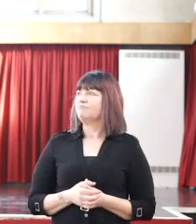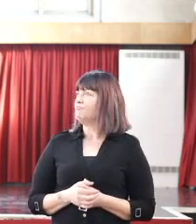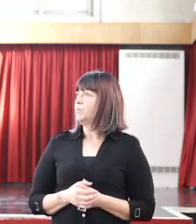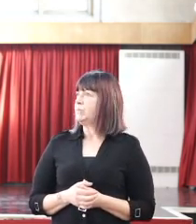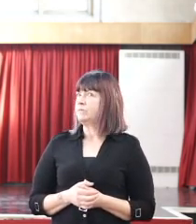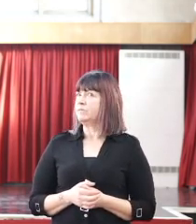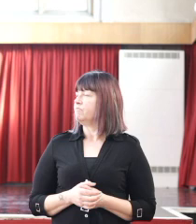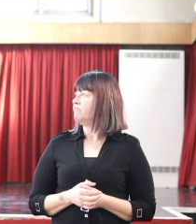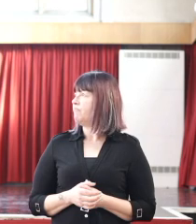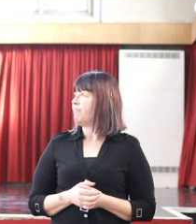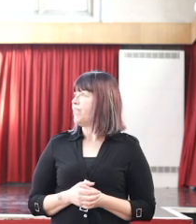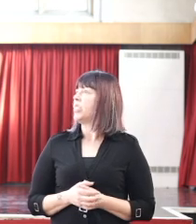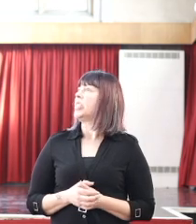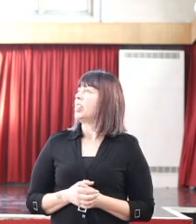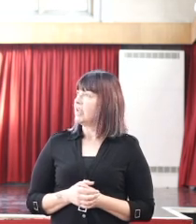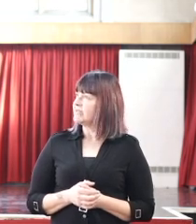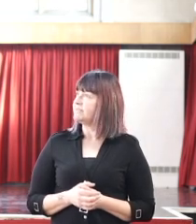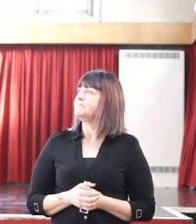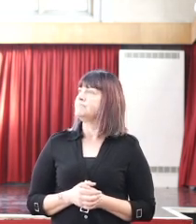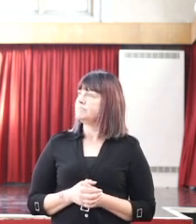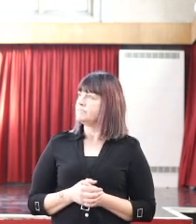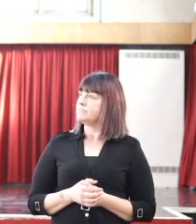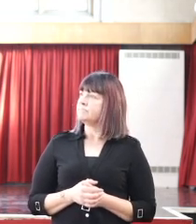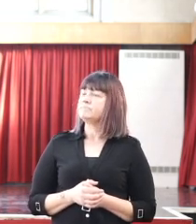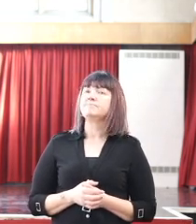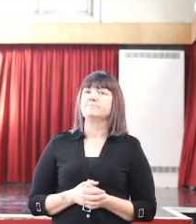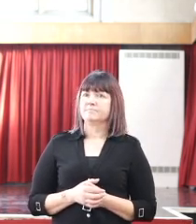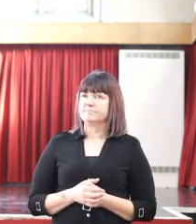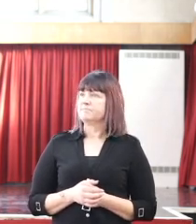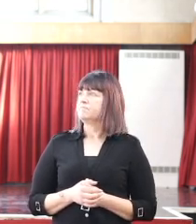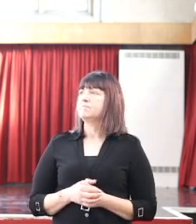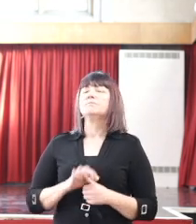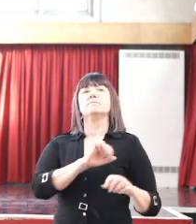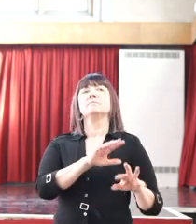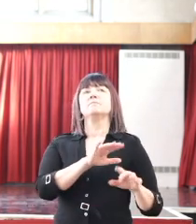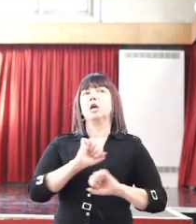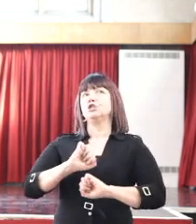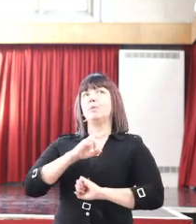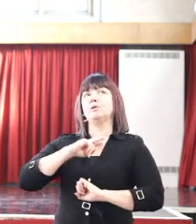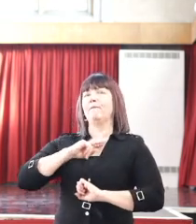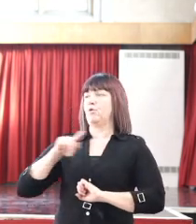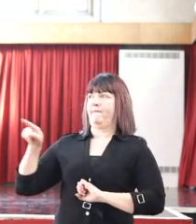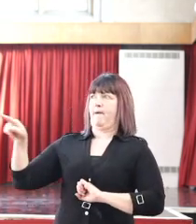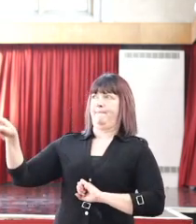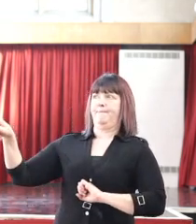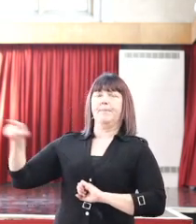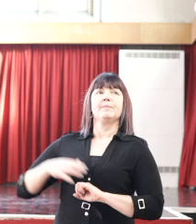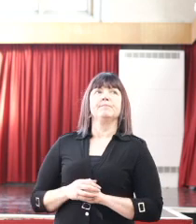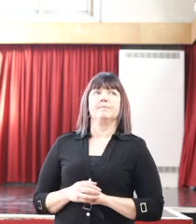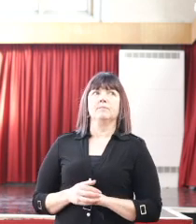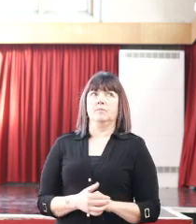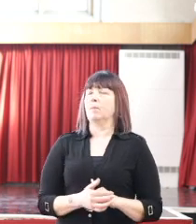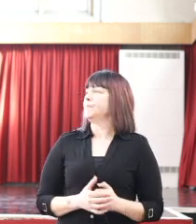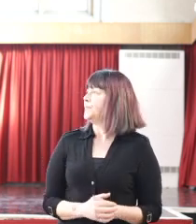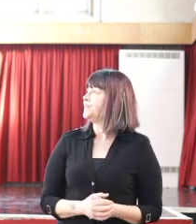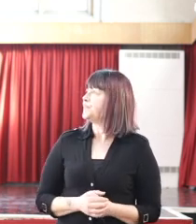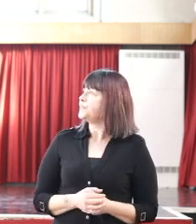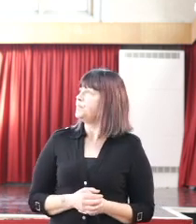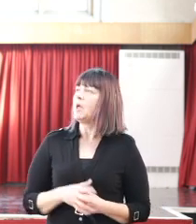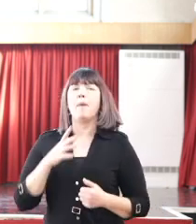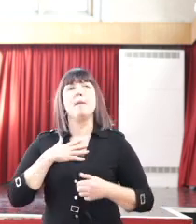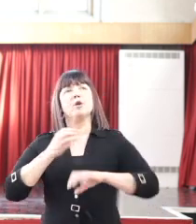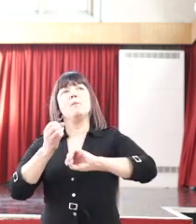Do you want to take the microphone and talk, or are you going to stand where you are? Because I think someone else was going to do this bit. We will get one of my colleagues